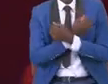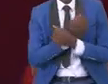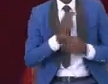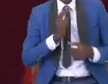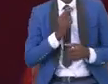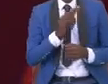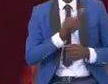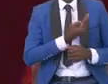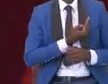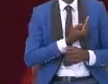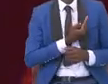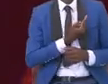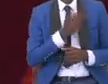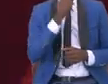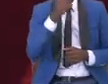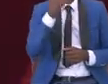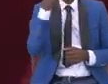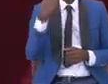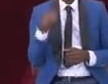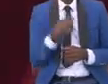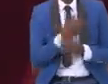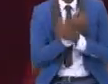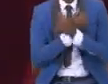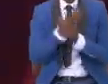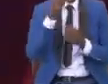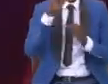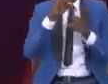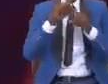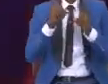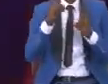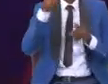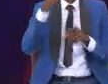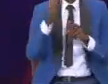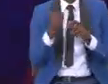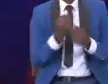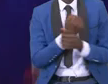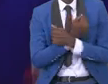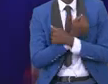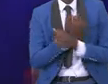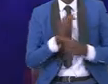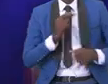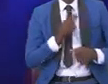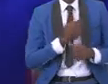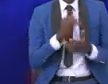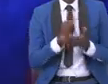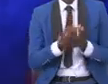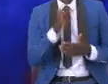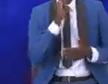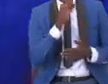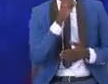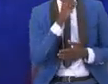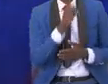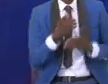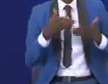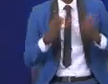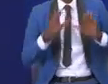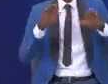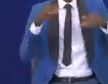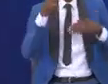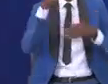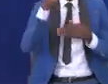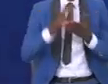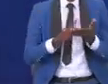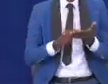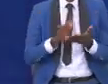us. Amen, it's true. Let's give him glory, church. Hey, sing it with me.